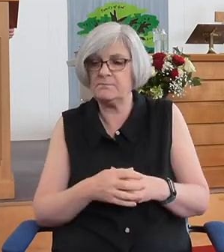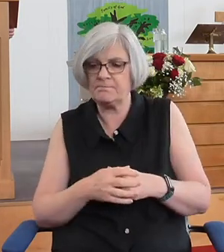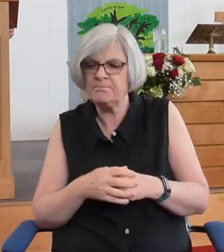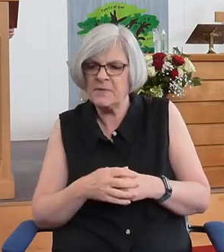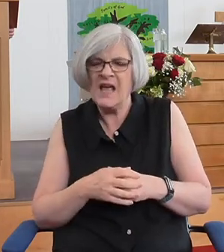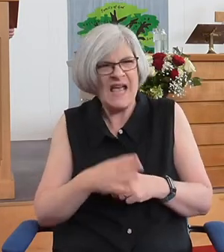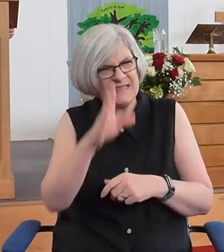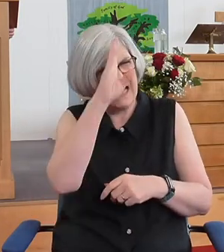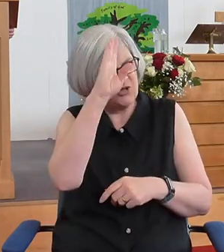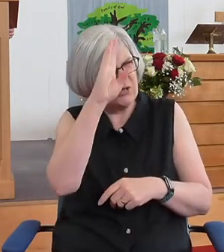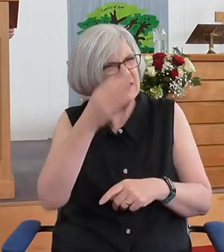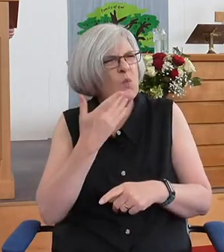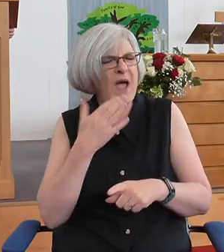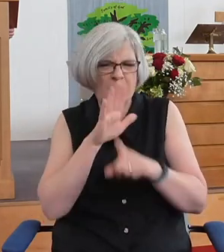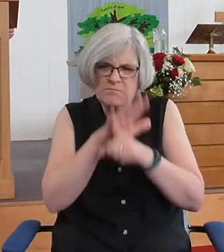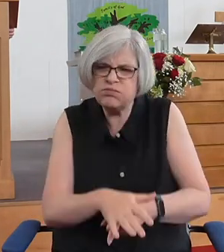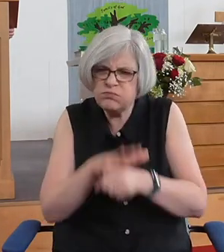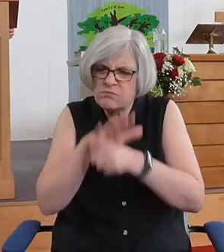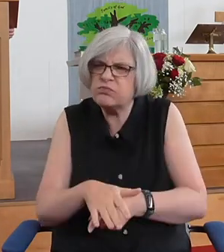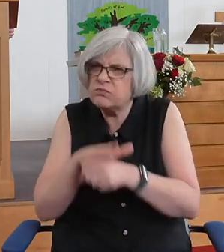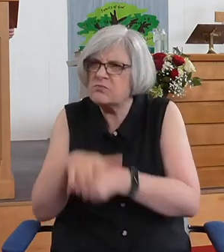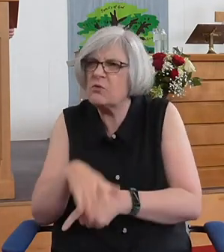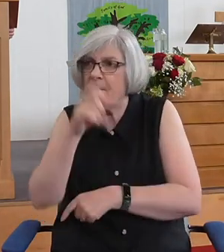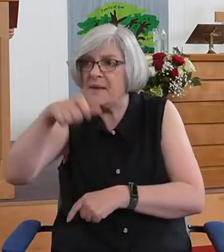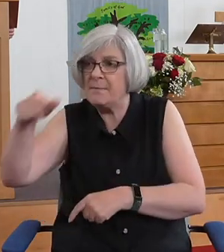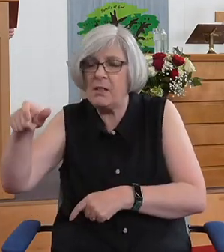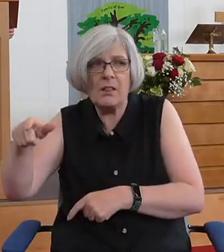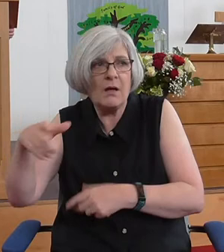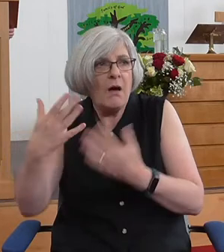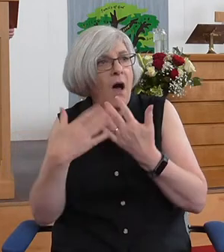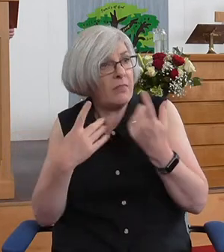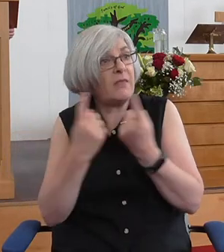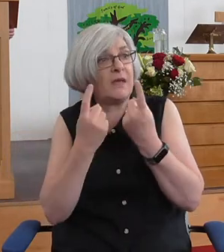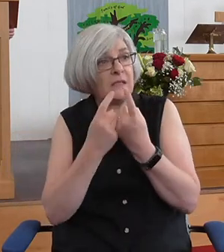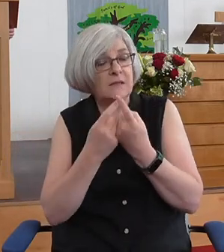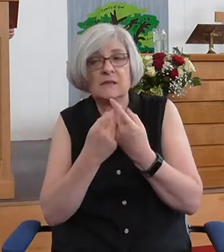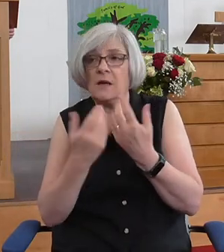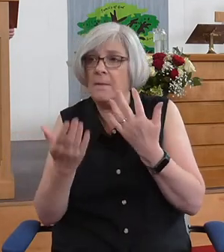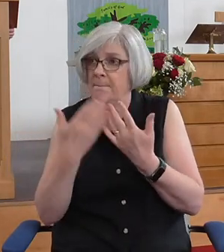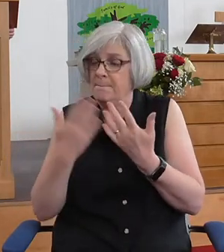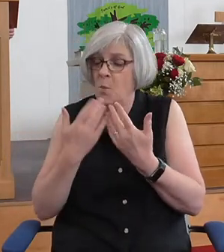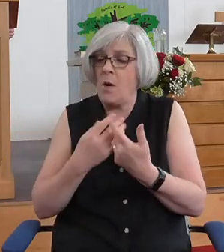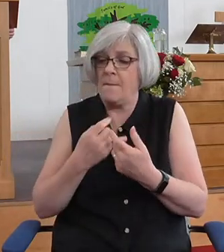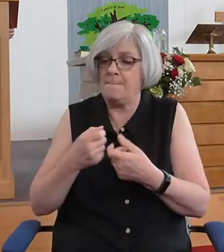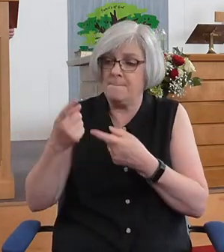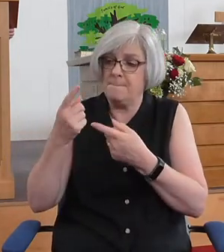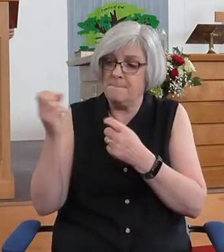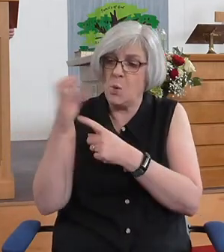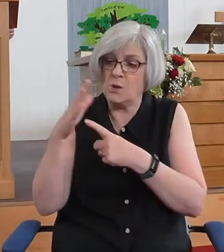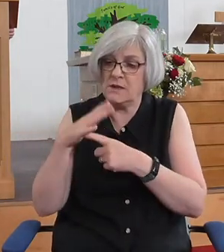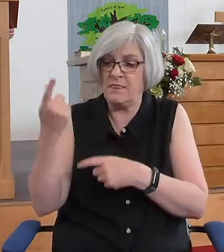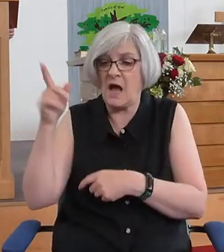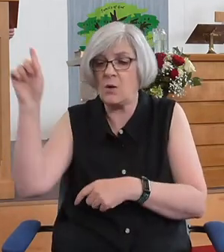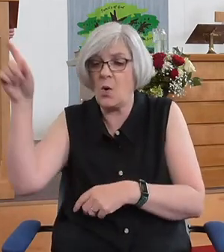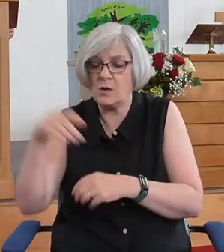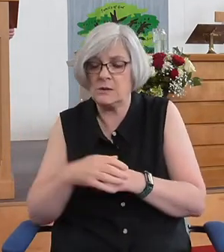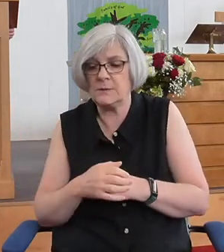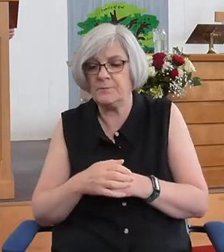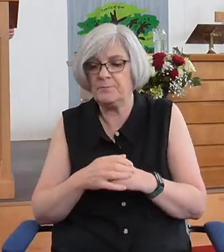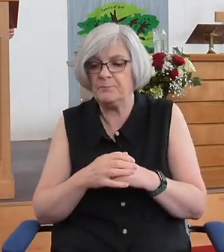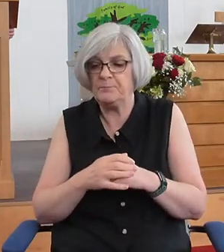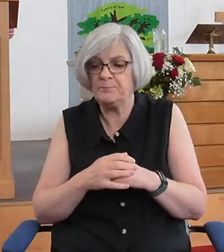suppress people or let other things become more important to us than God. And in doing